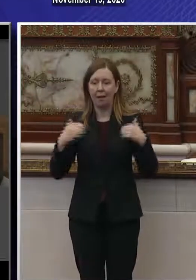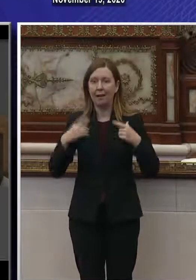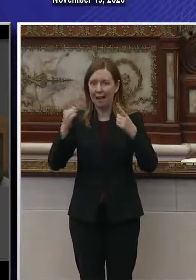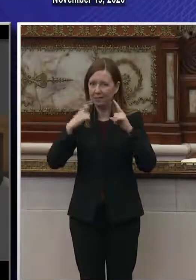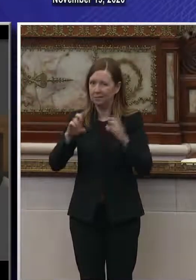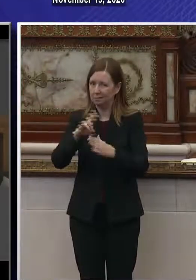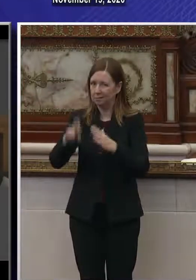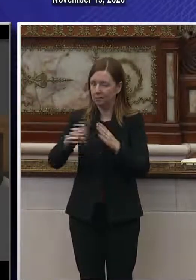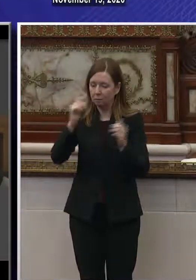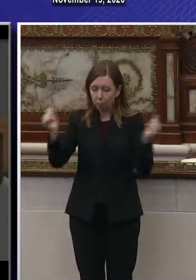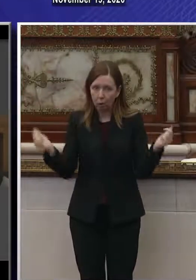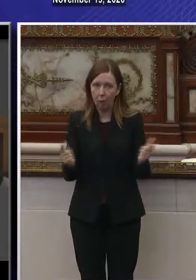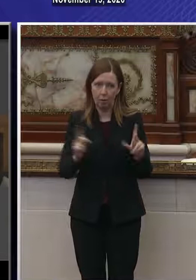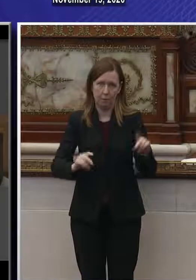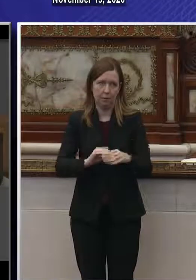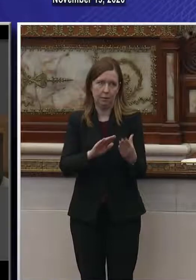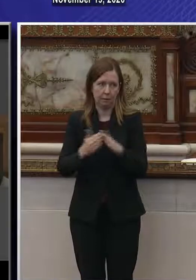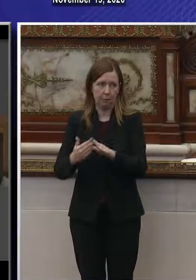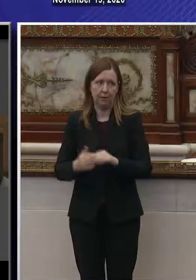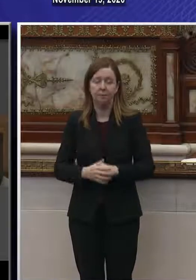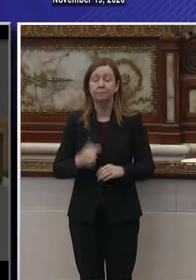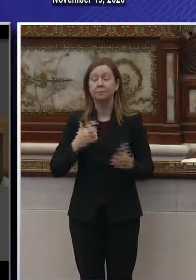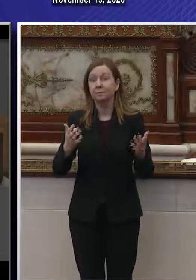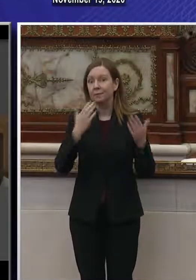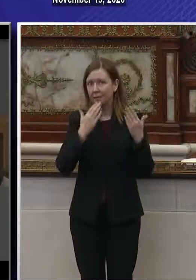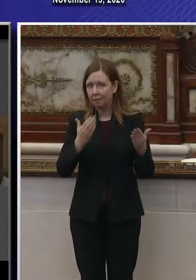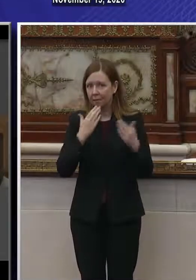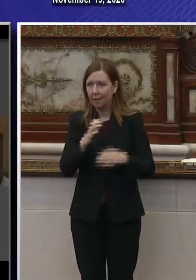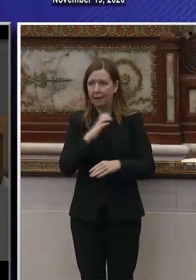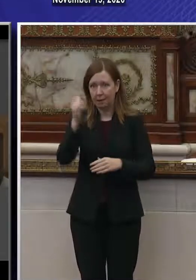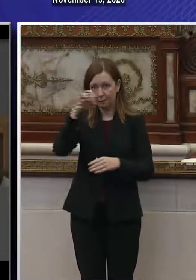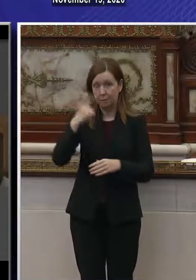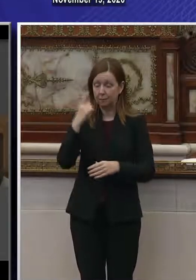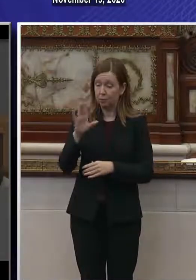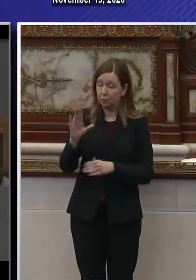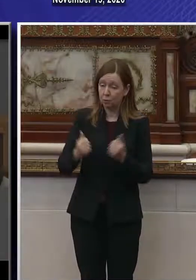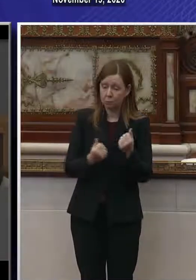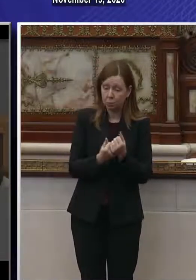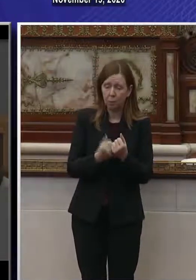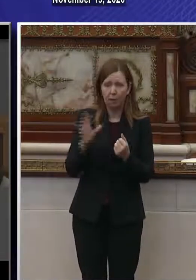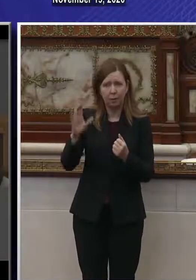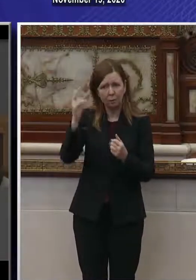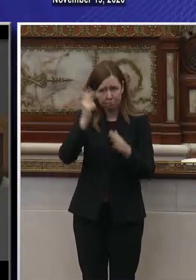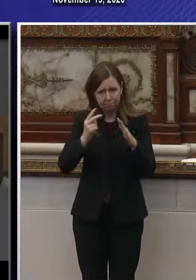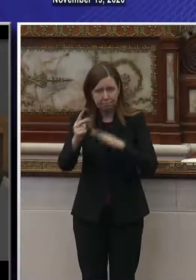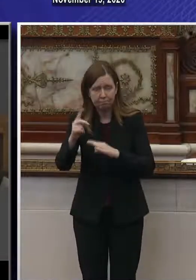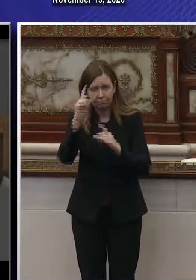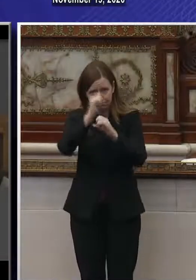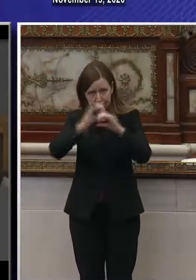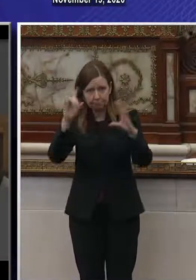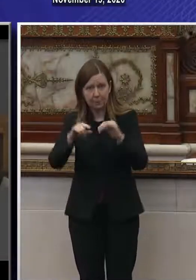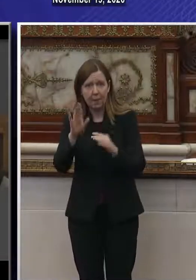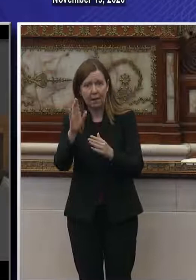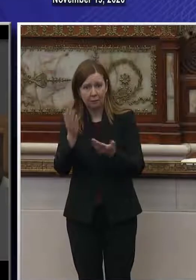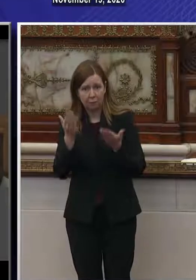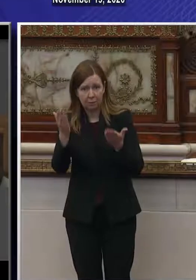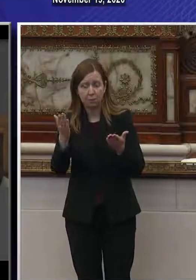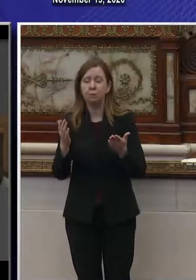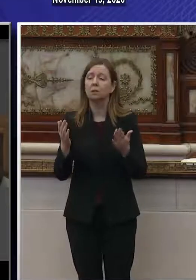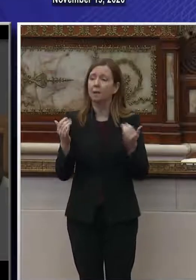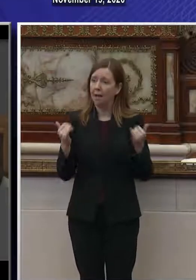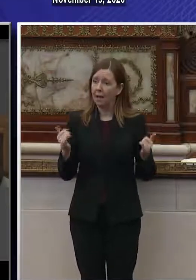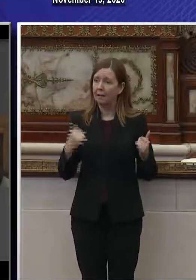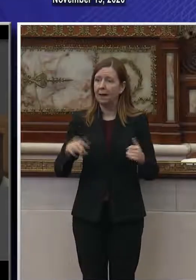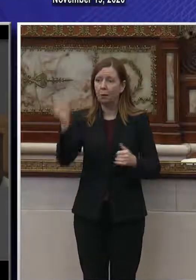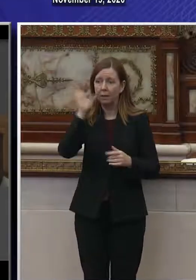successful outcomes for all of our communities. So I want to thank the councilman for his forethought and vision on this. And that being said, why don't